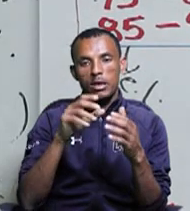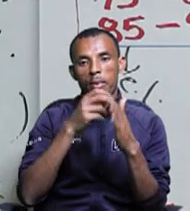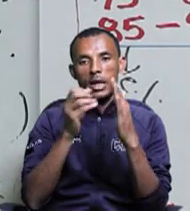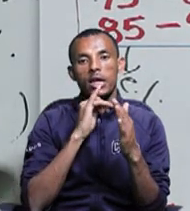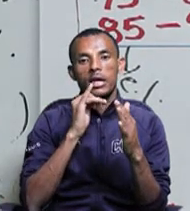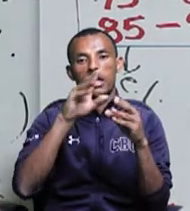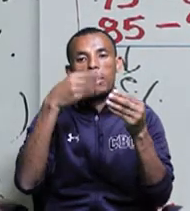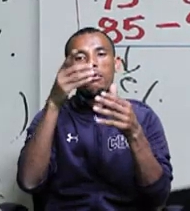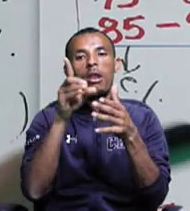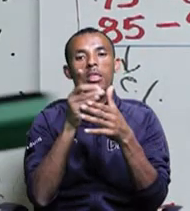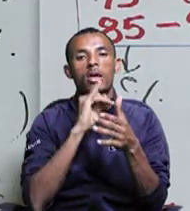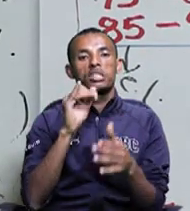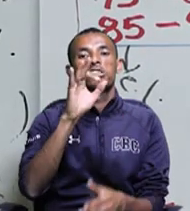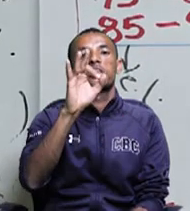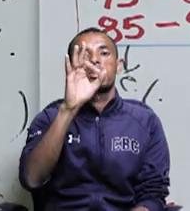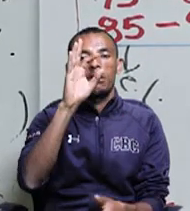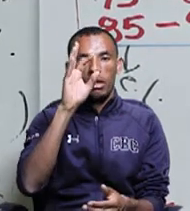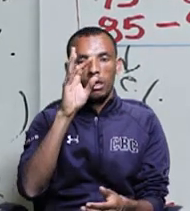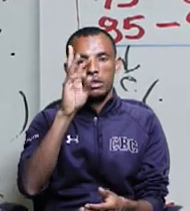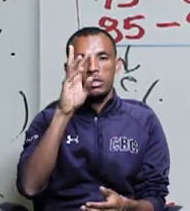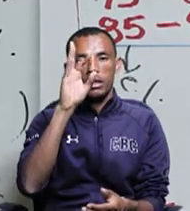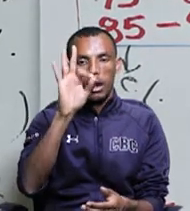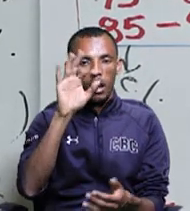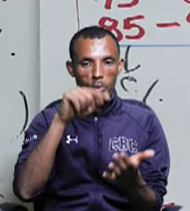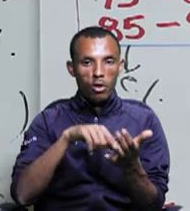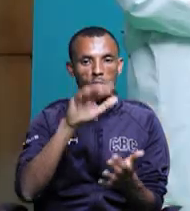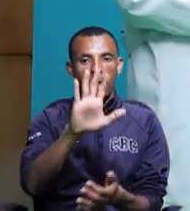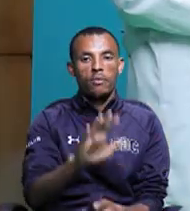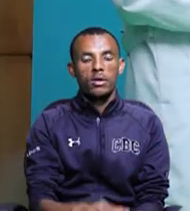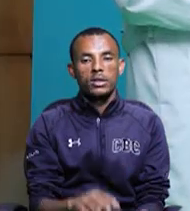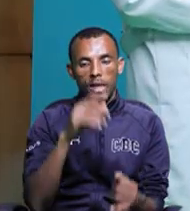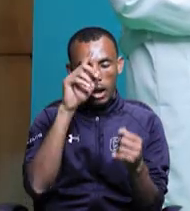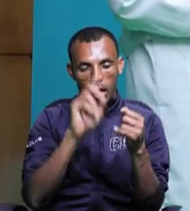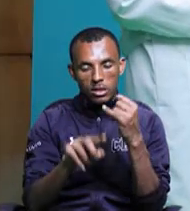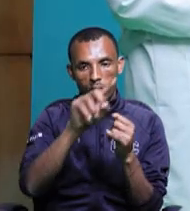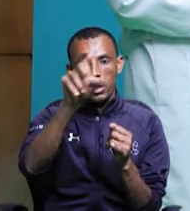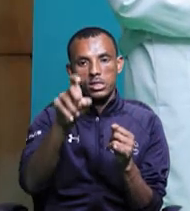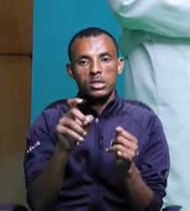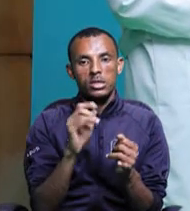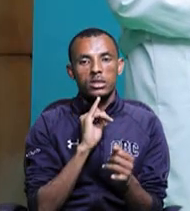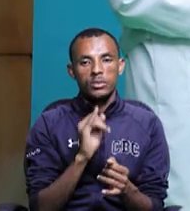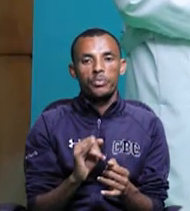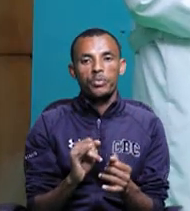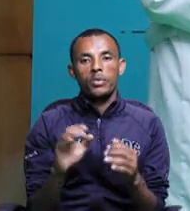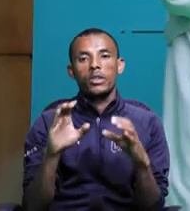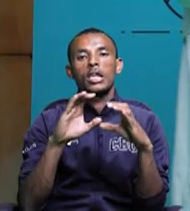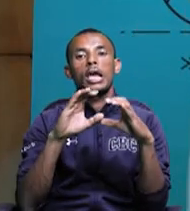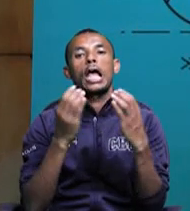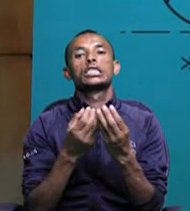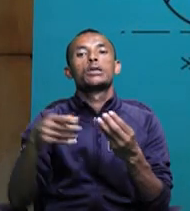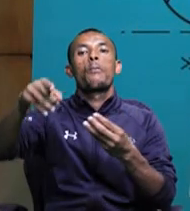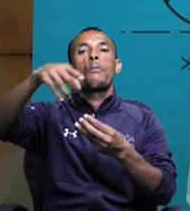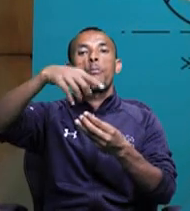that given data, it is 69.5 it comes. The last question what you are asked, class